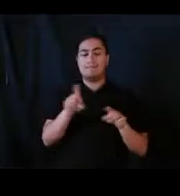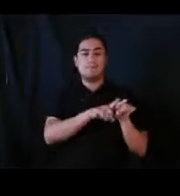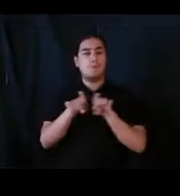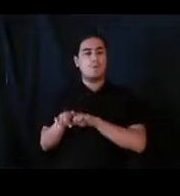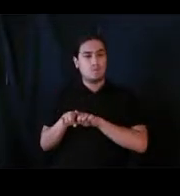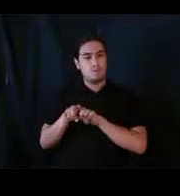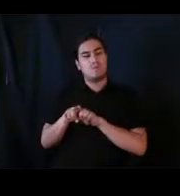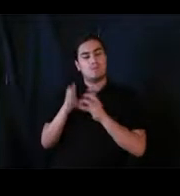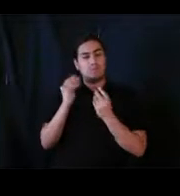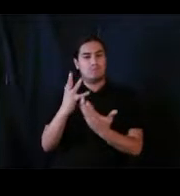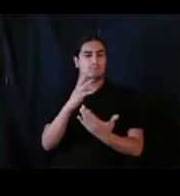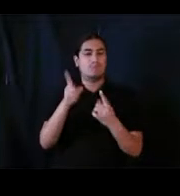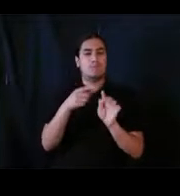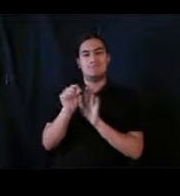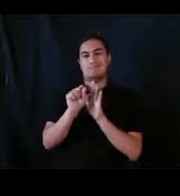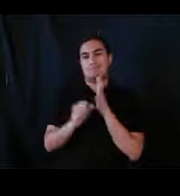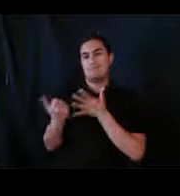priorities